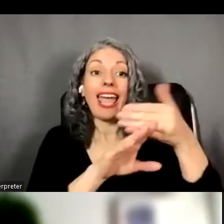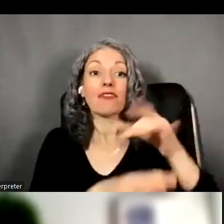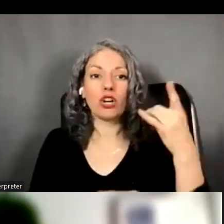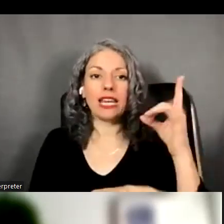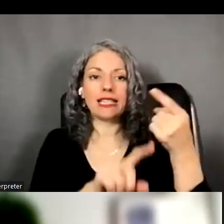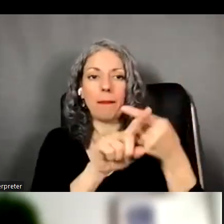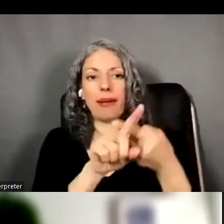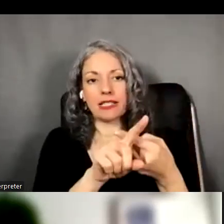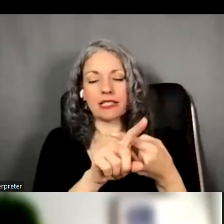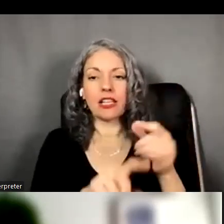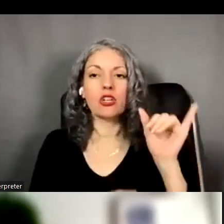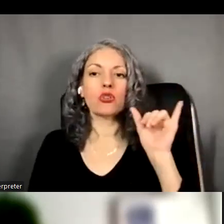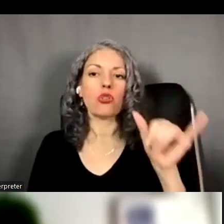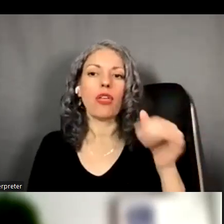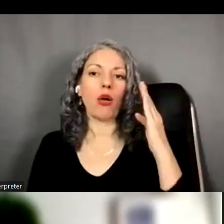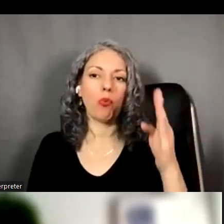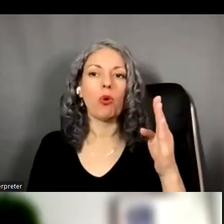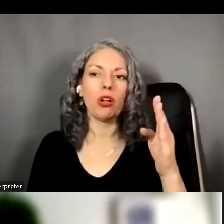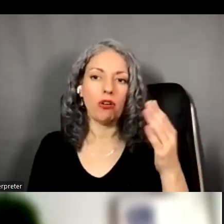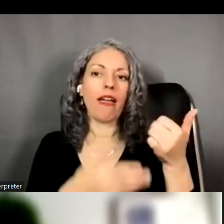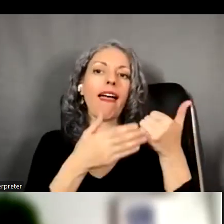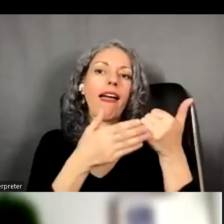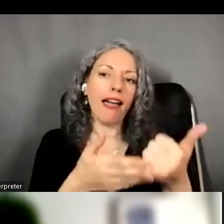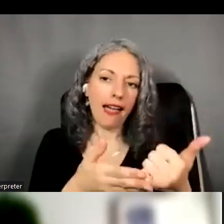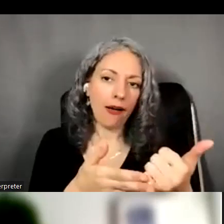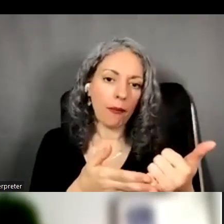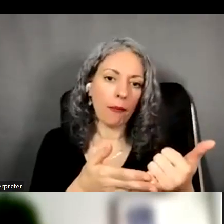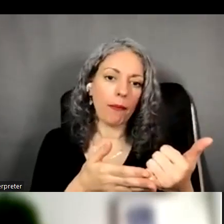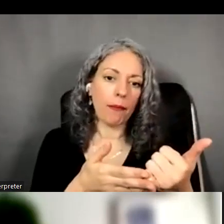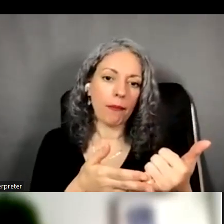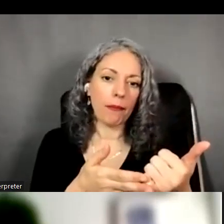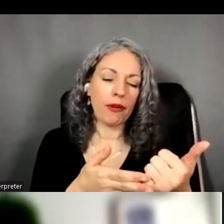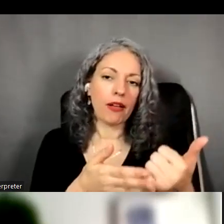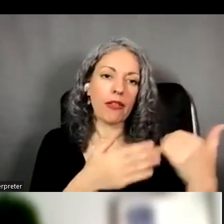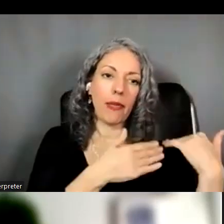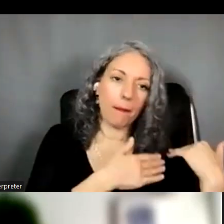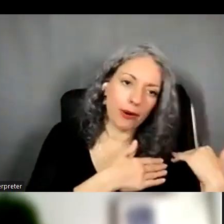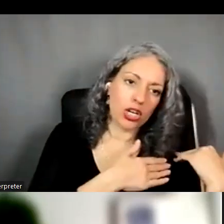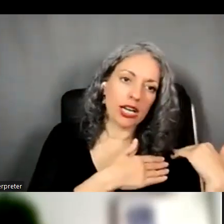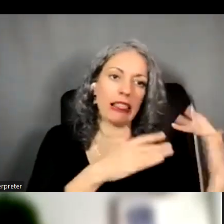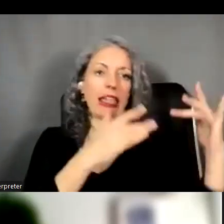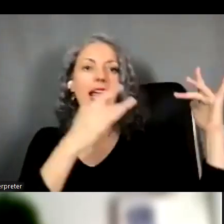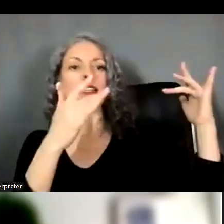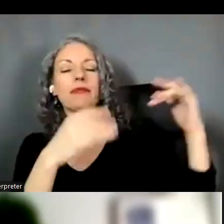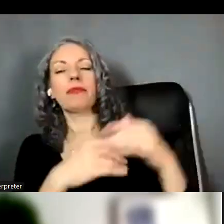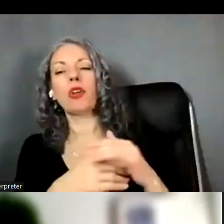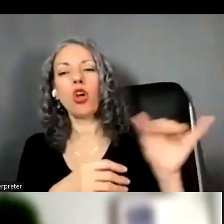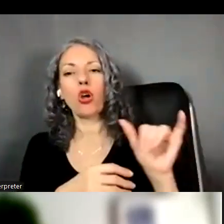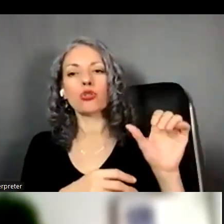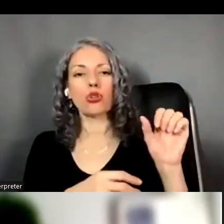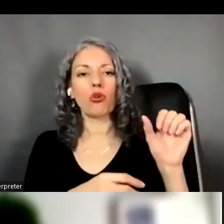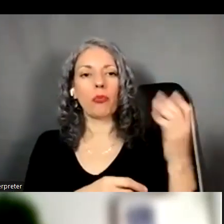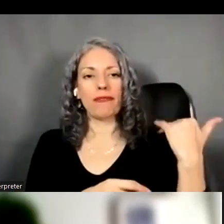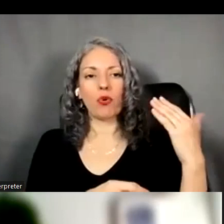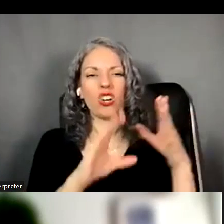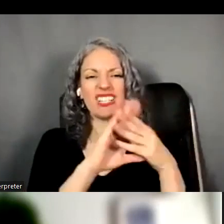And so that will, that will help, but it just eases the burden. And also, Susan had said something about